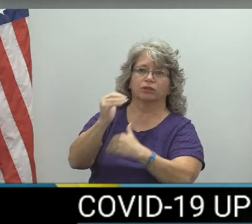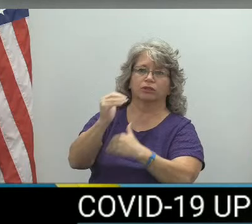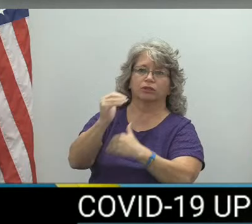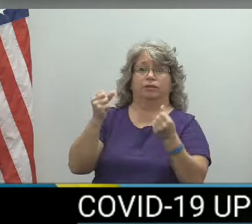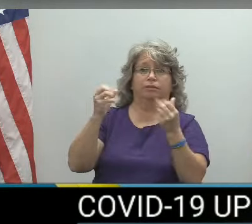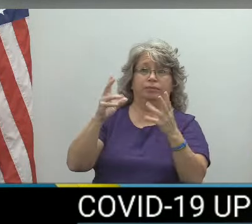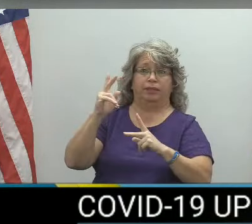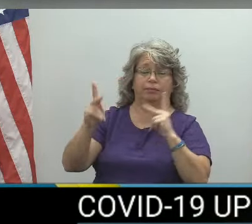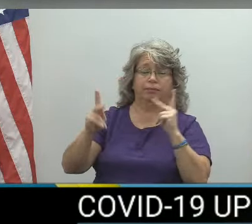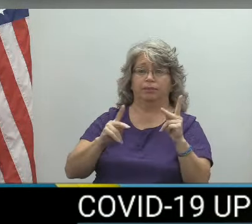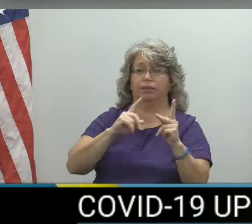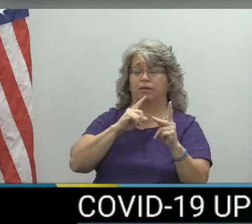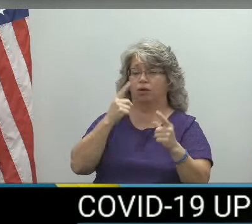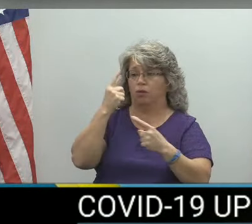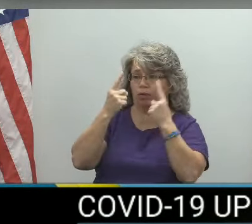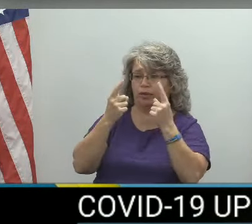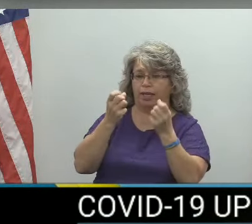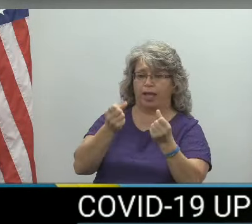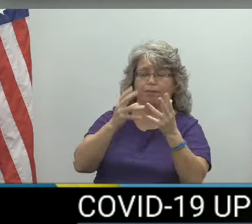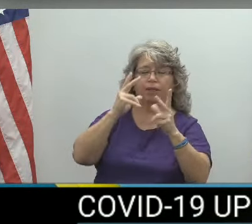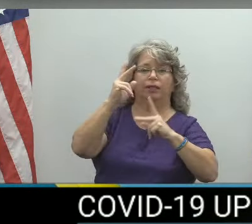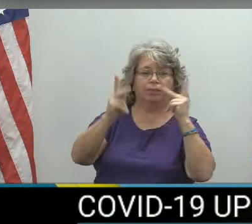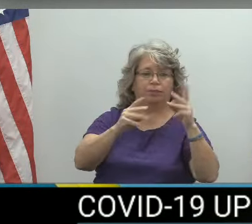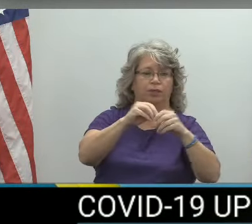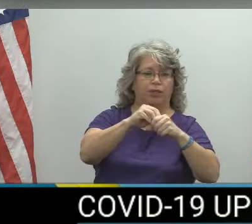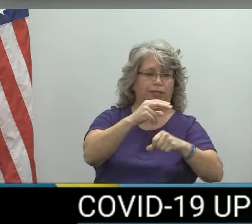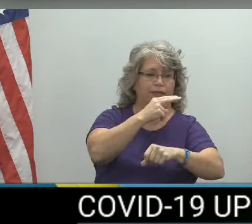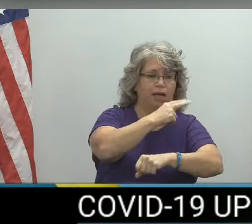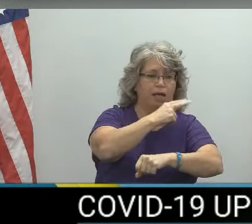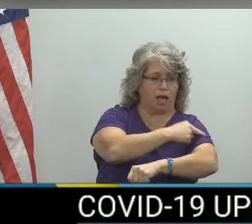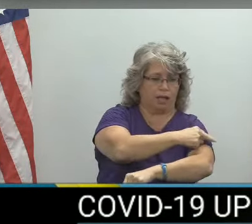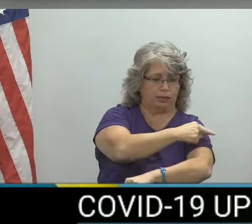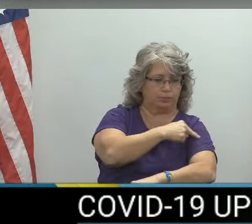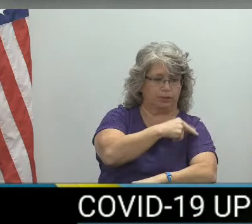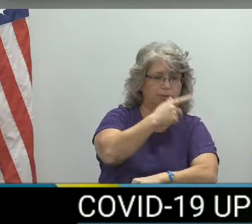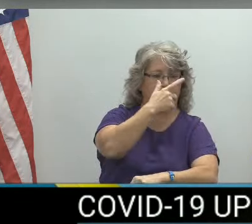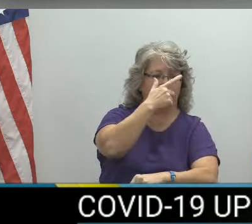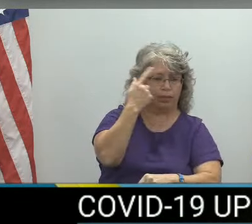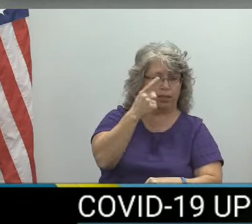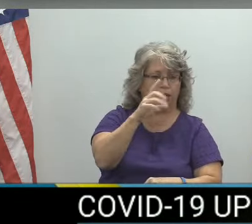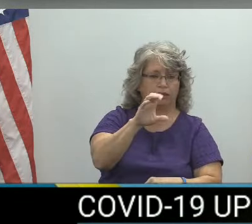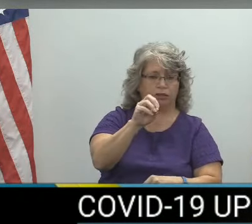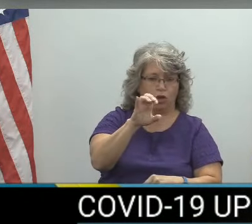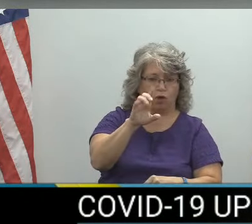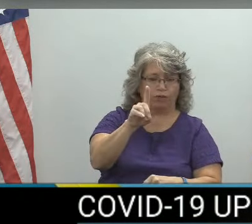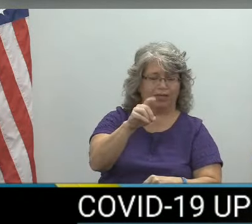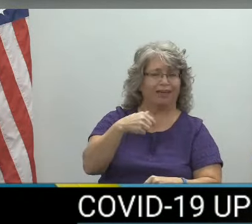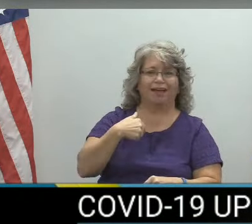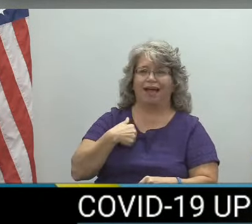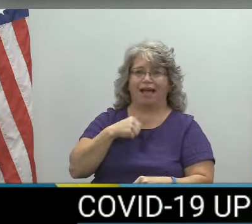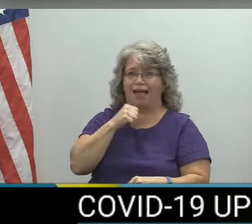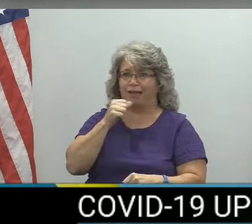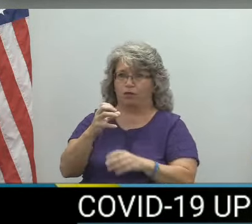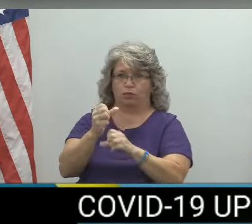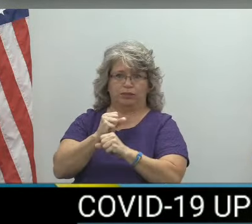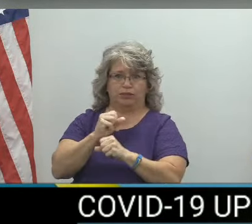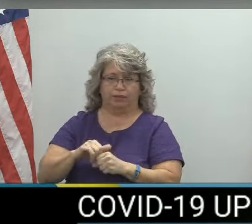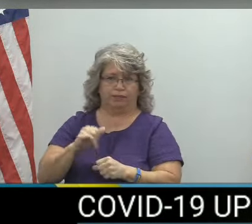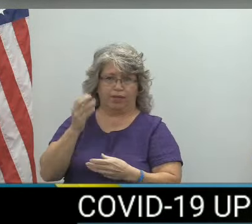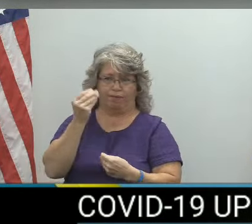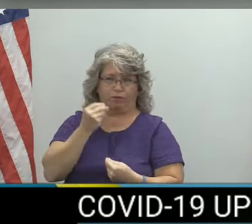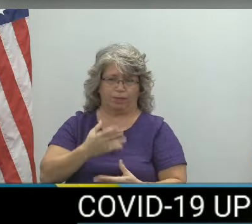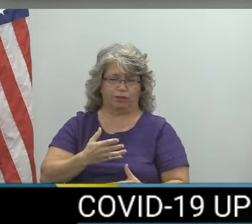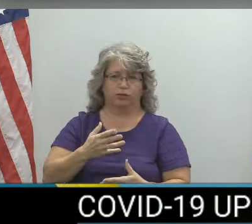wondering how many of those patients are in the hospital because of COVID. I don't receive that data, but I know in other locations, they've said it's something